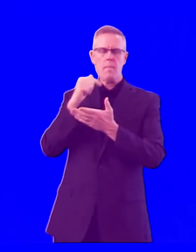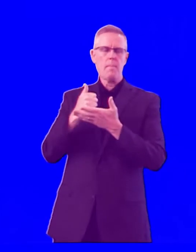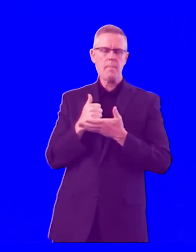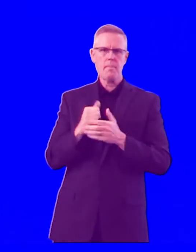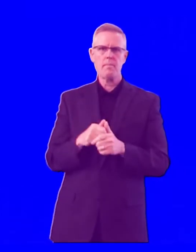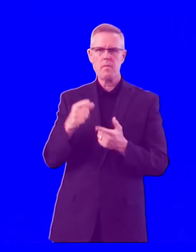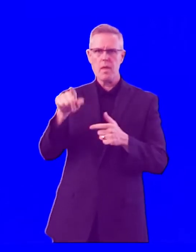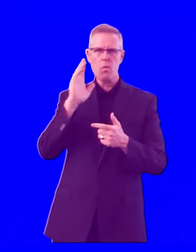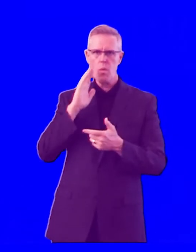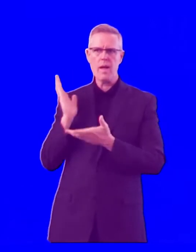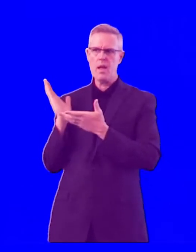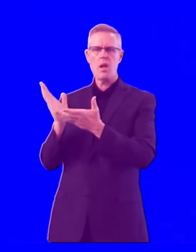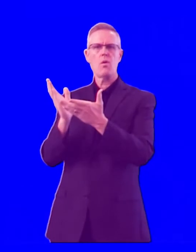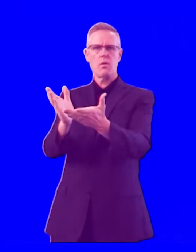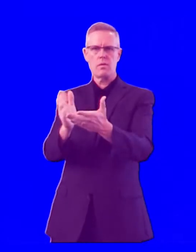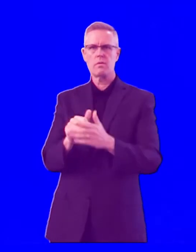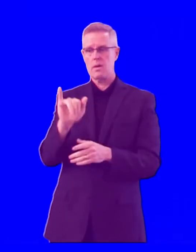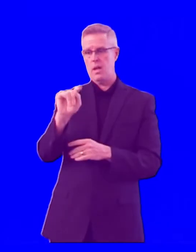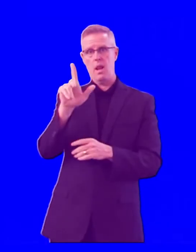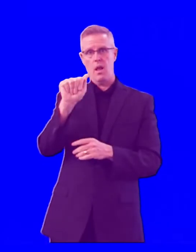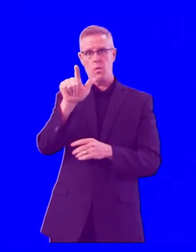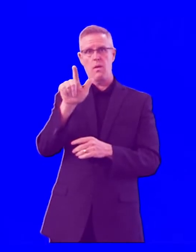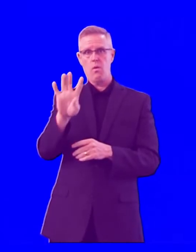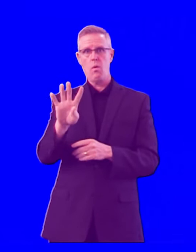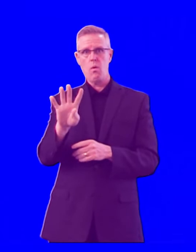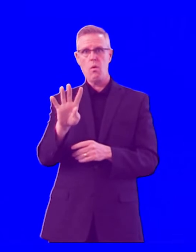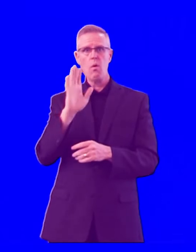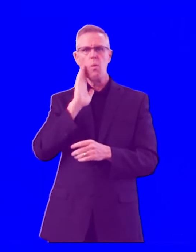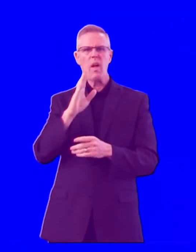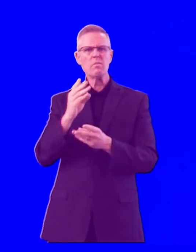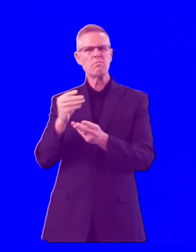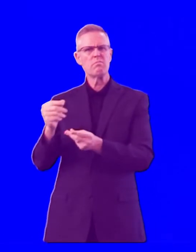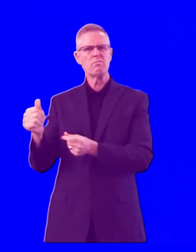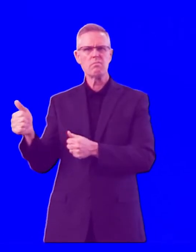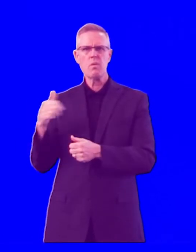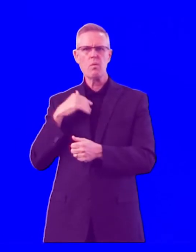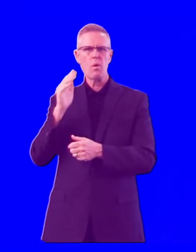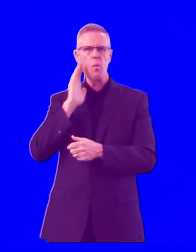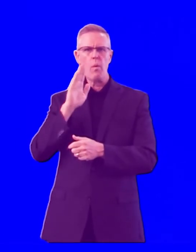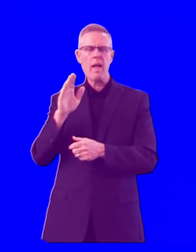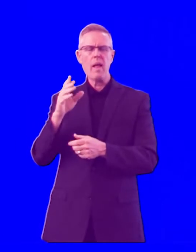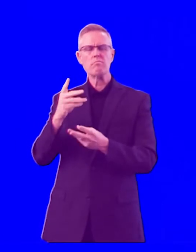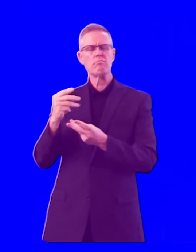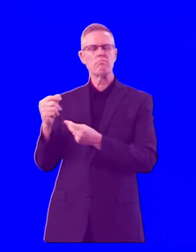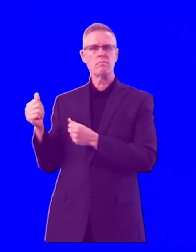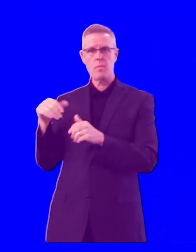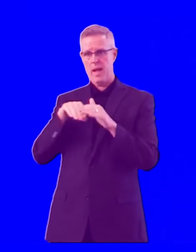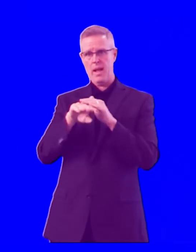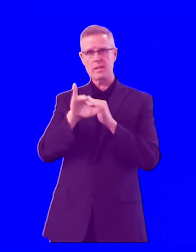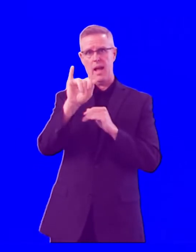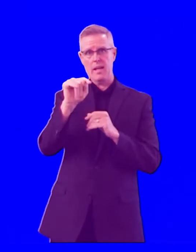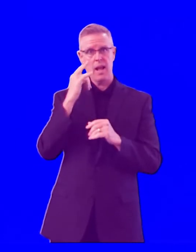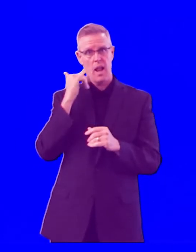They are the one who's going to carry this on. ITLA 24 is going to fall away. We are going to go into the backdrop.